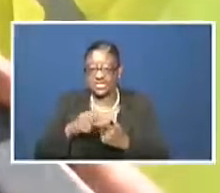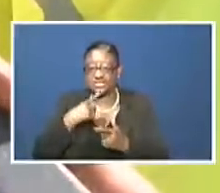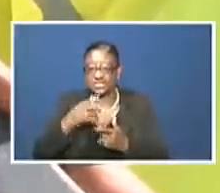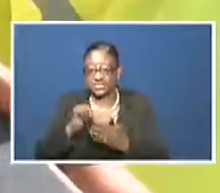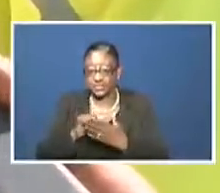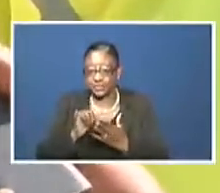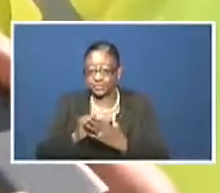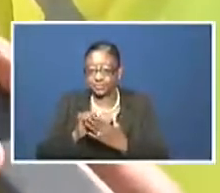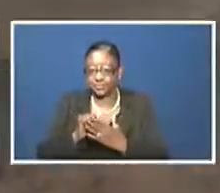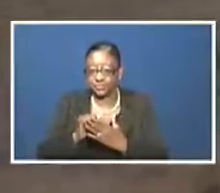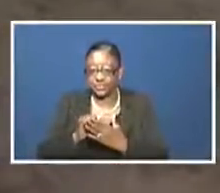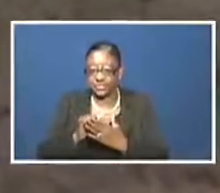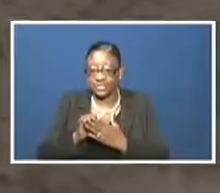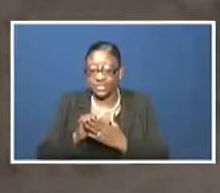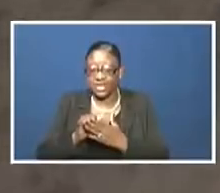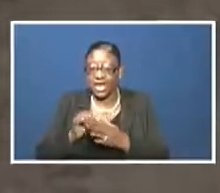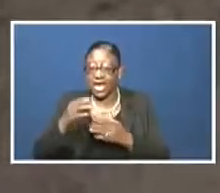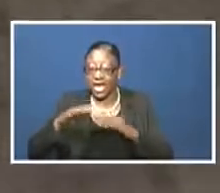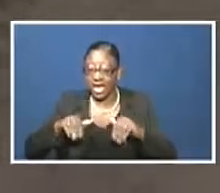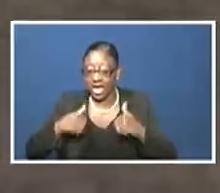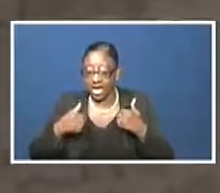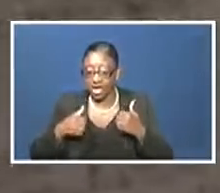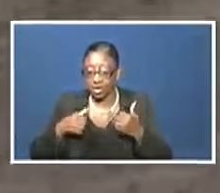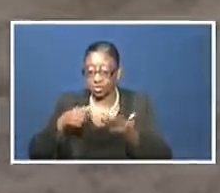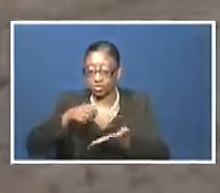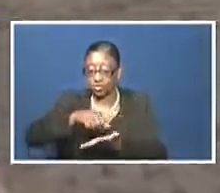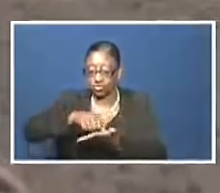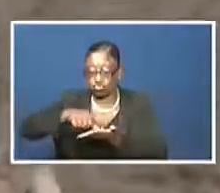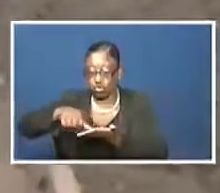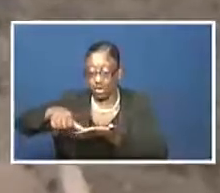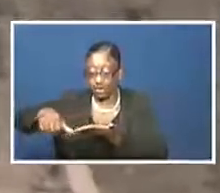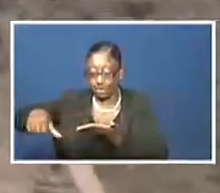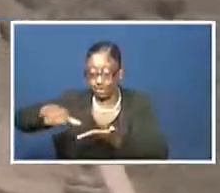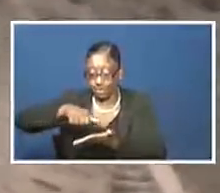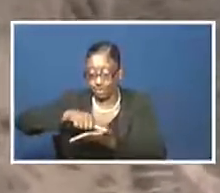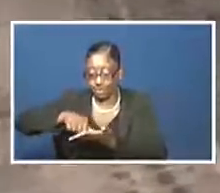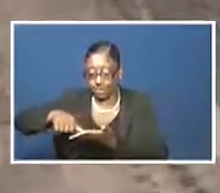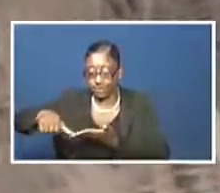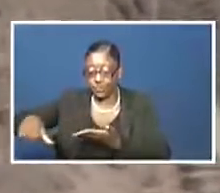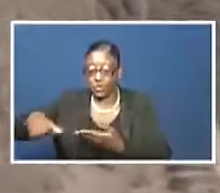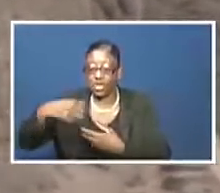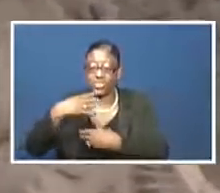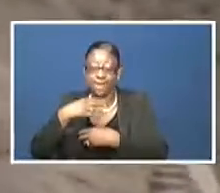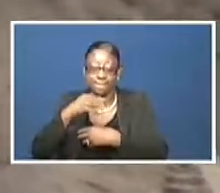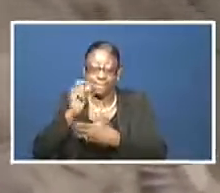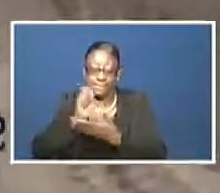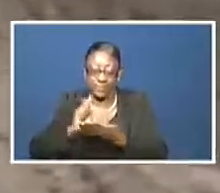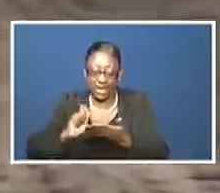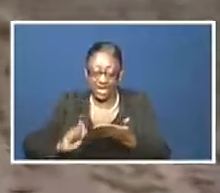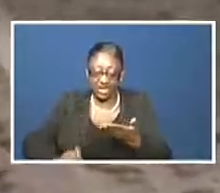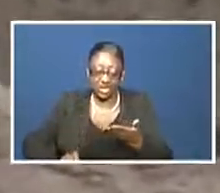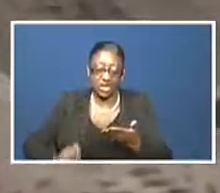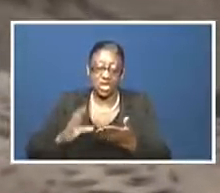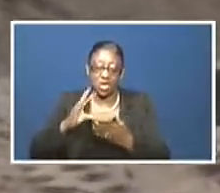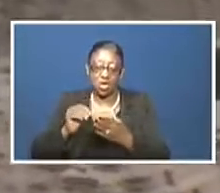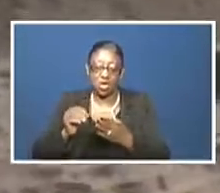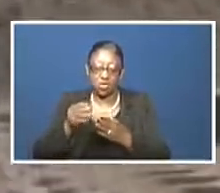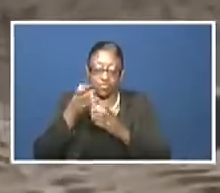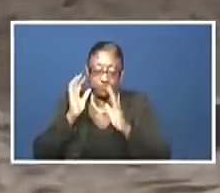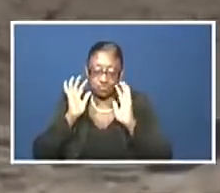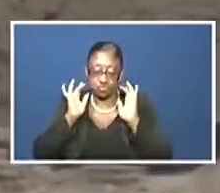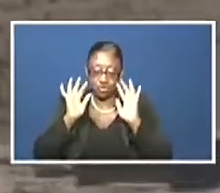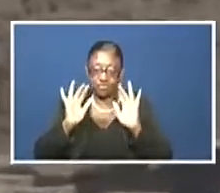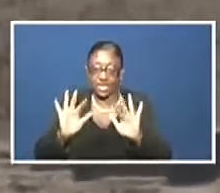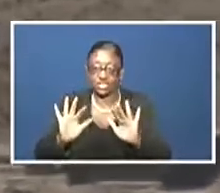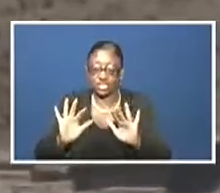which is how Bahamas Striping got its start, is really the striping, the marking, signage, reflective road studs, etc. And